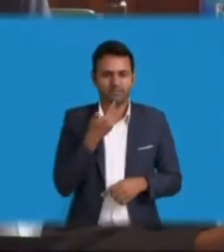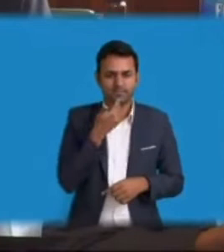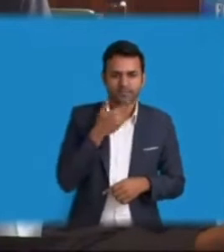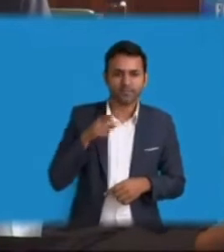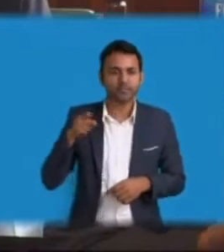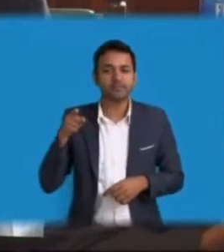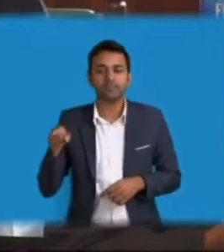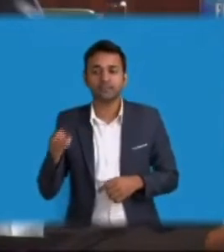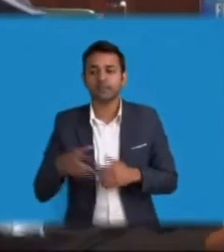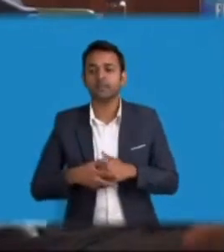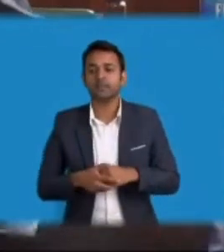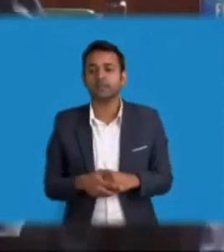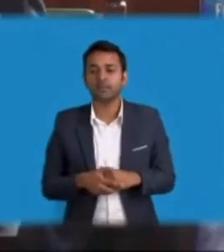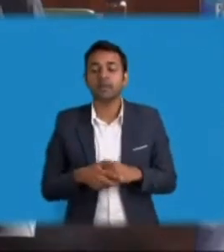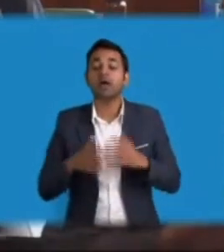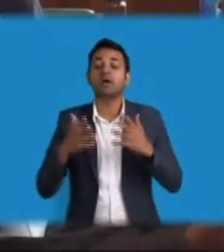Madam Speaker,